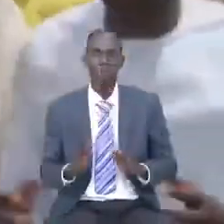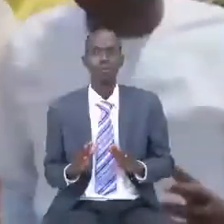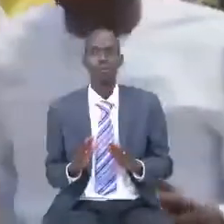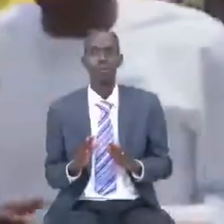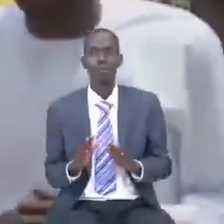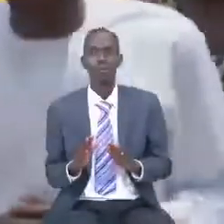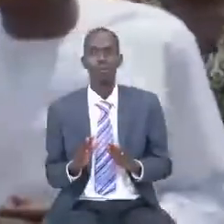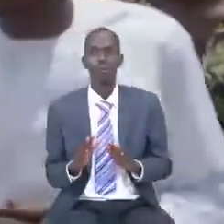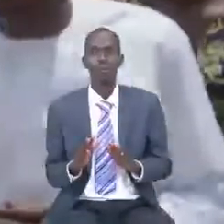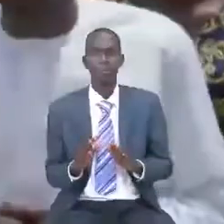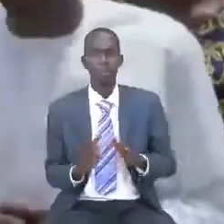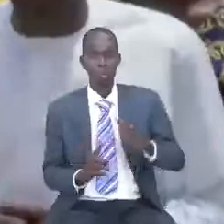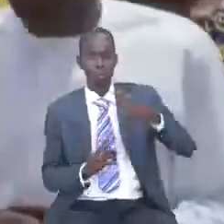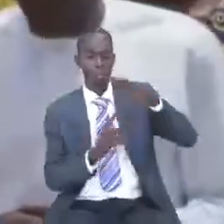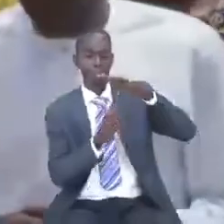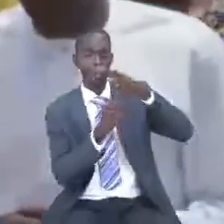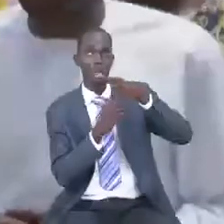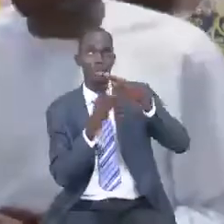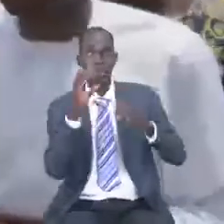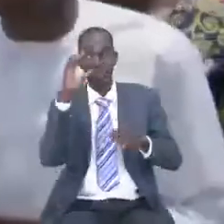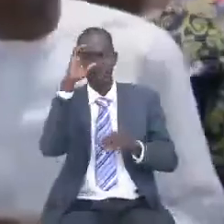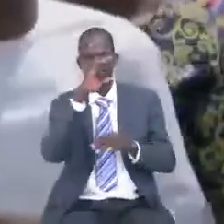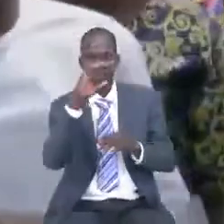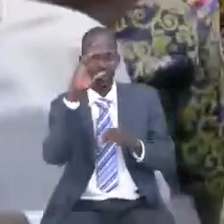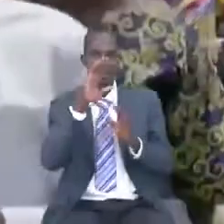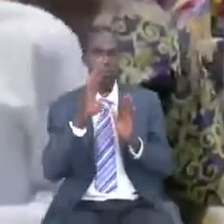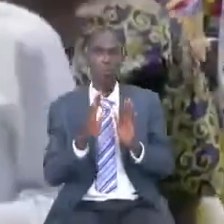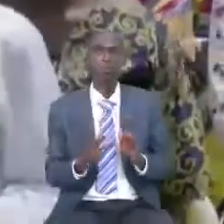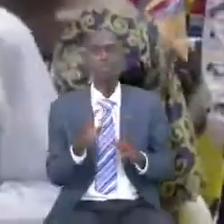Peace peak seekers.